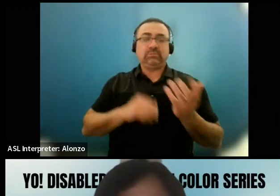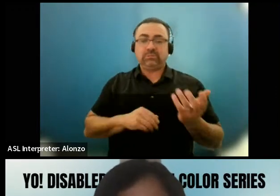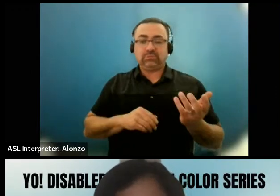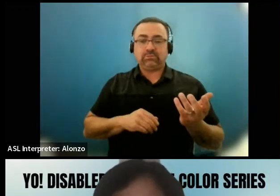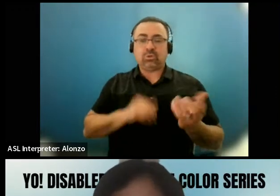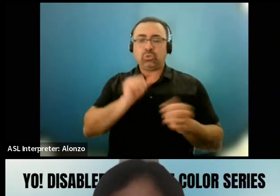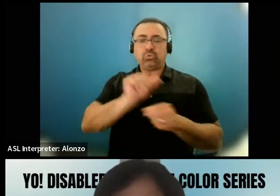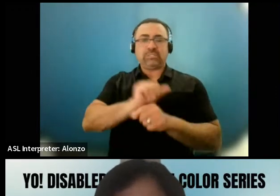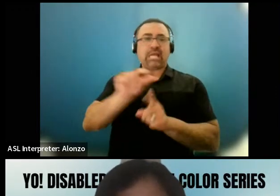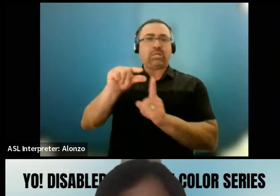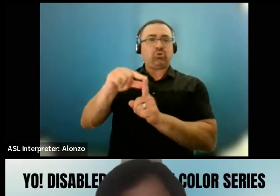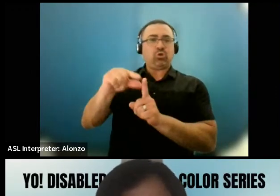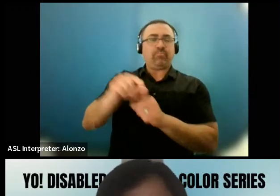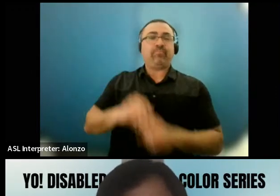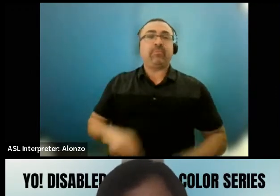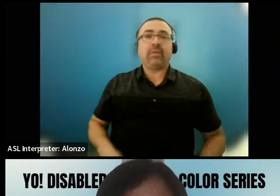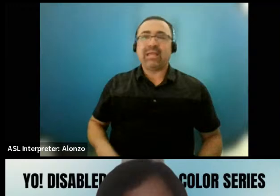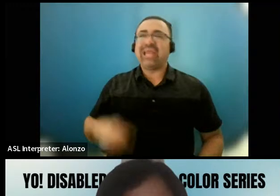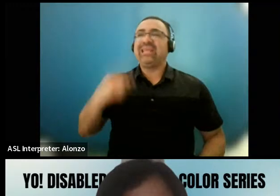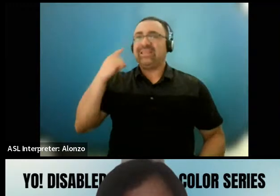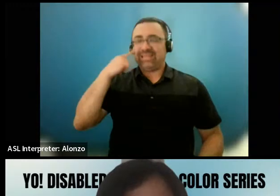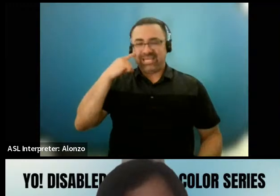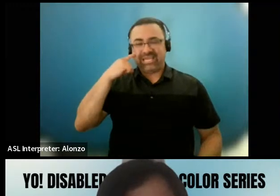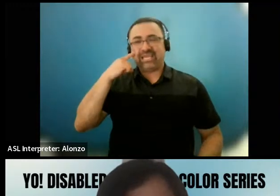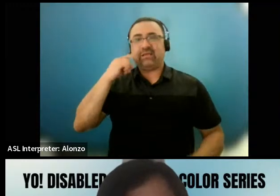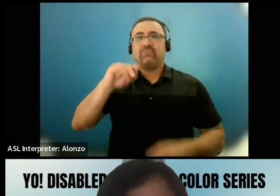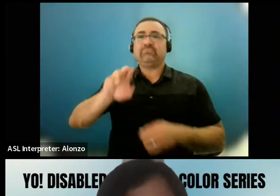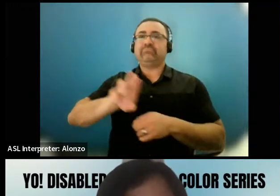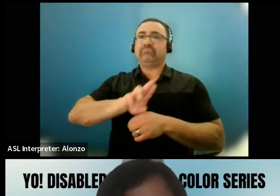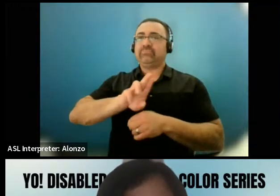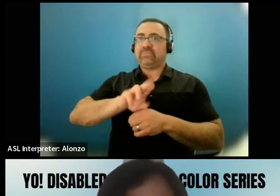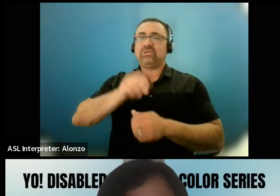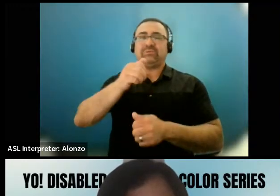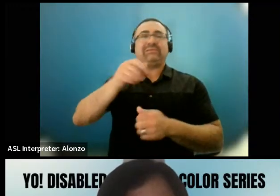I think it takes everybody to move the ship,